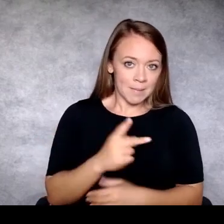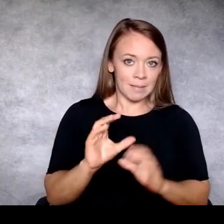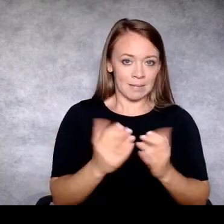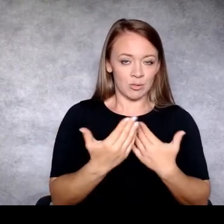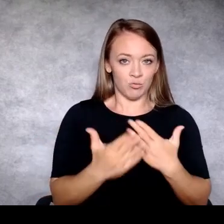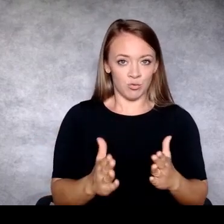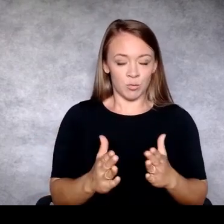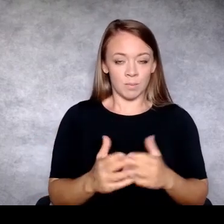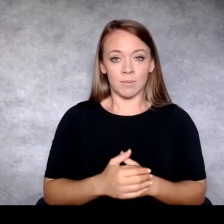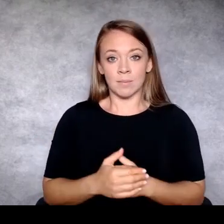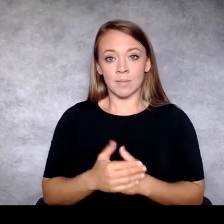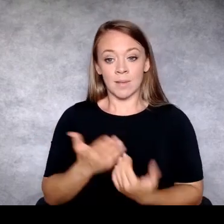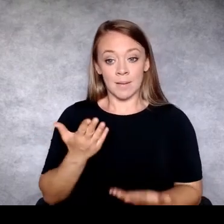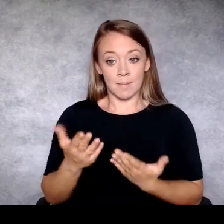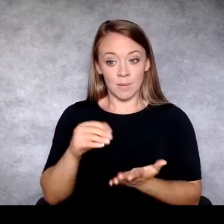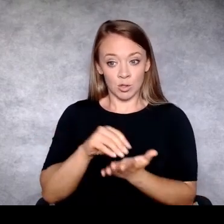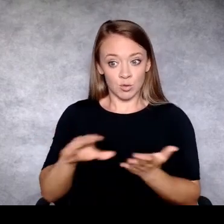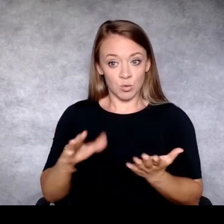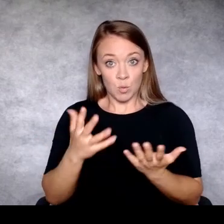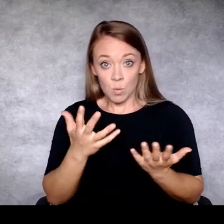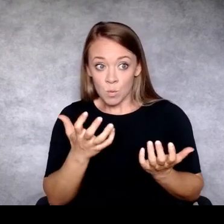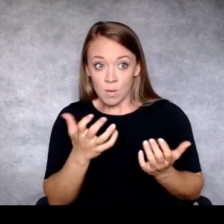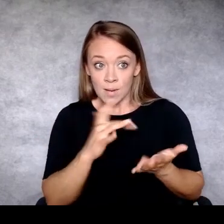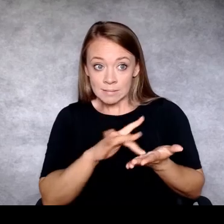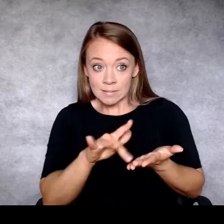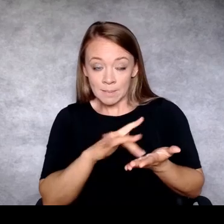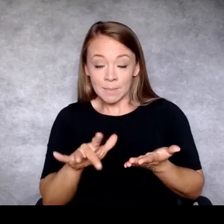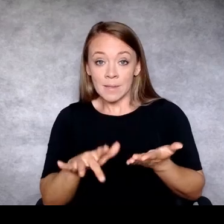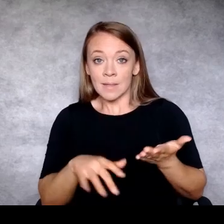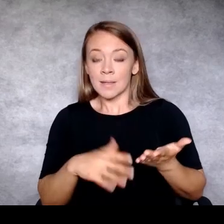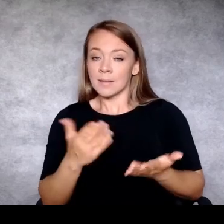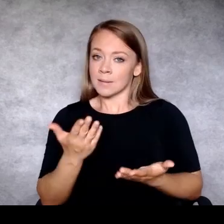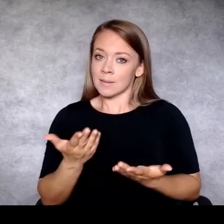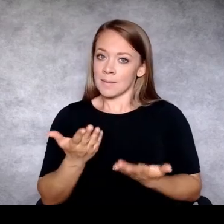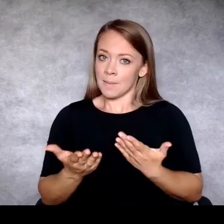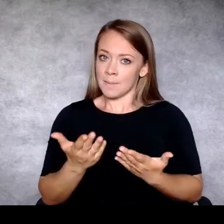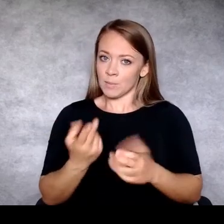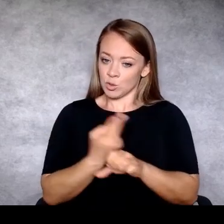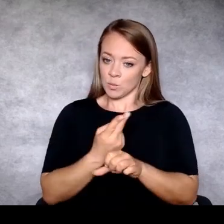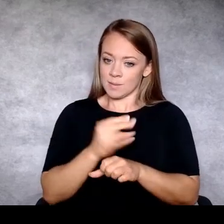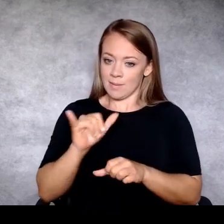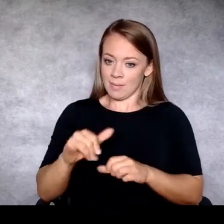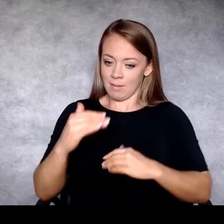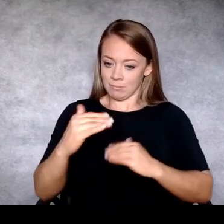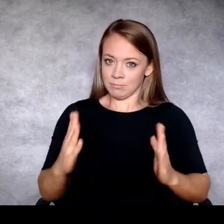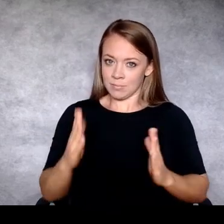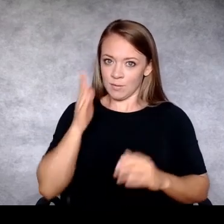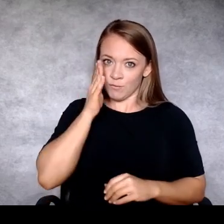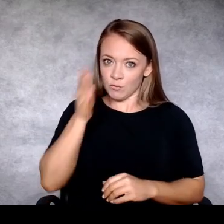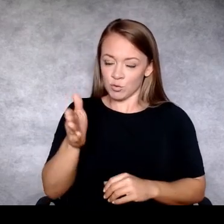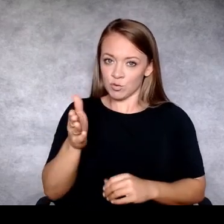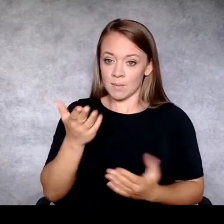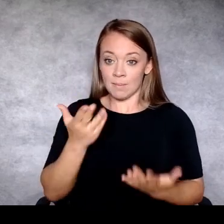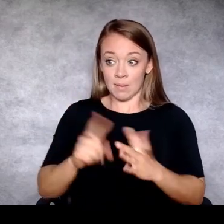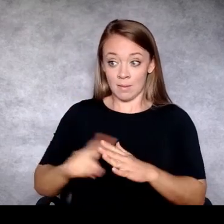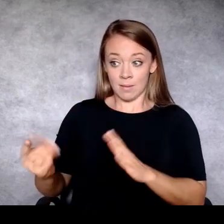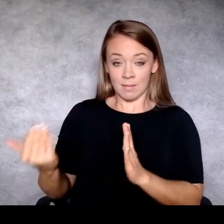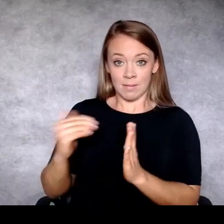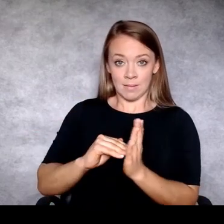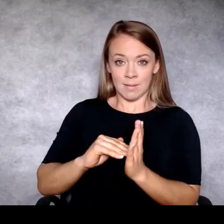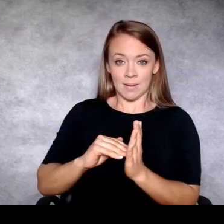If the student is motivated to earn time with the tablet, then it's likely that to obtain this device in the future, the student may elope again from